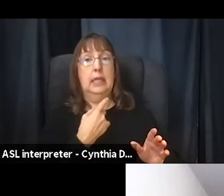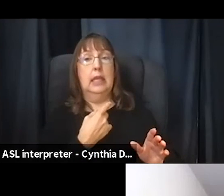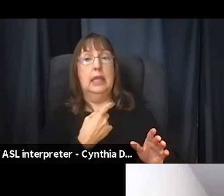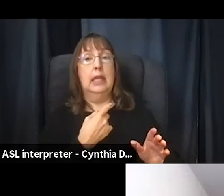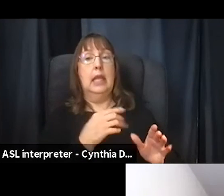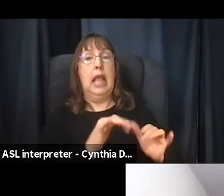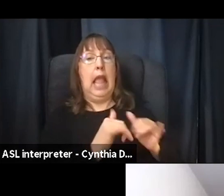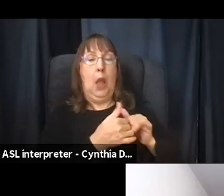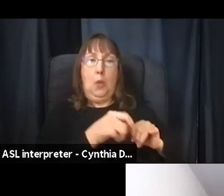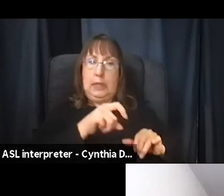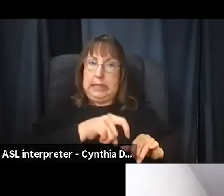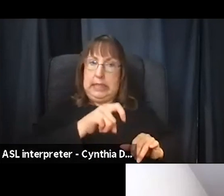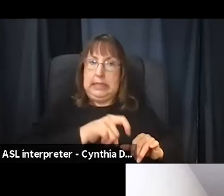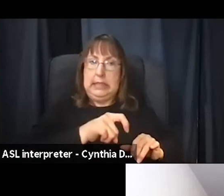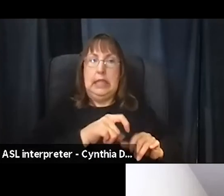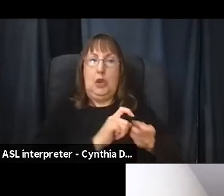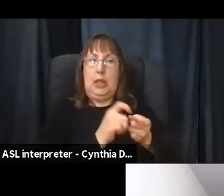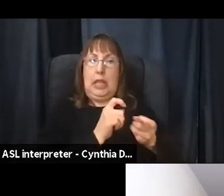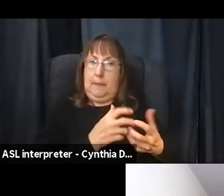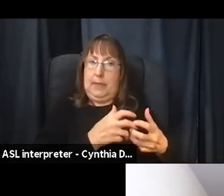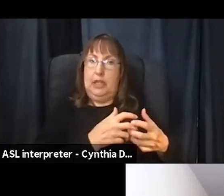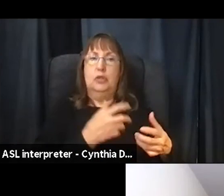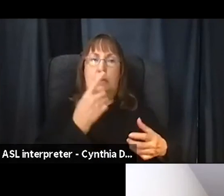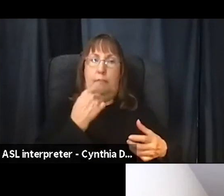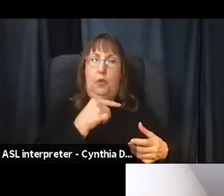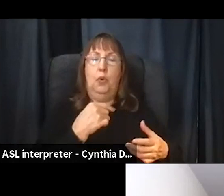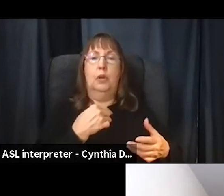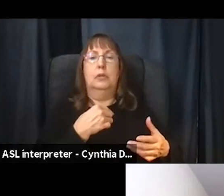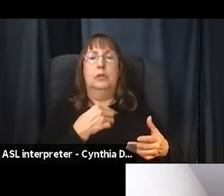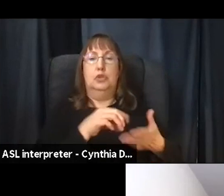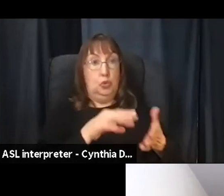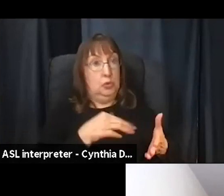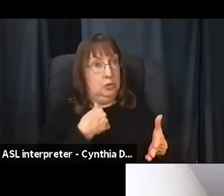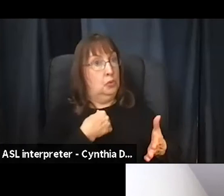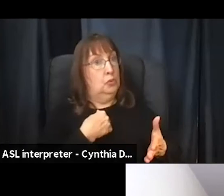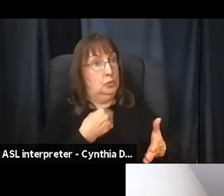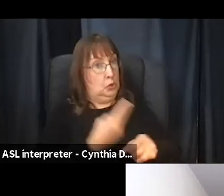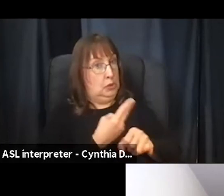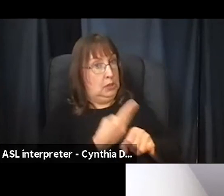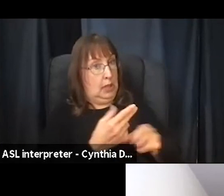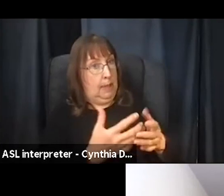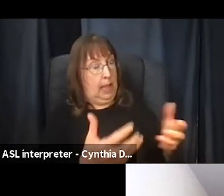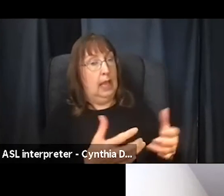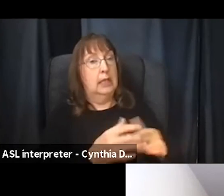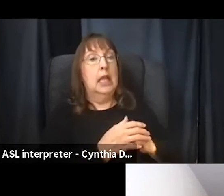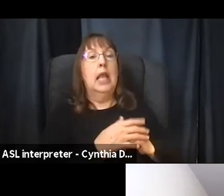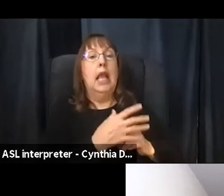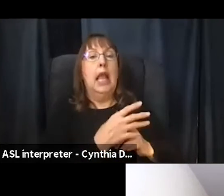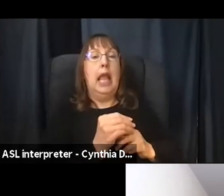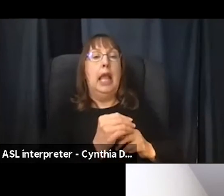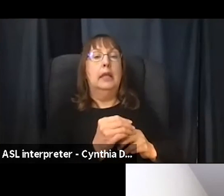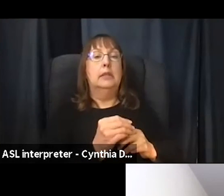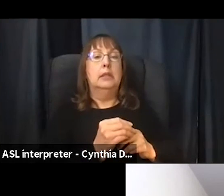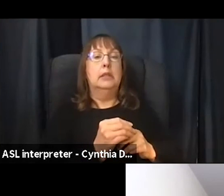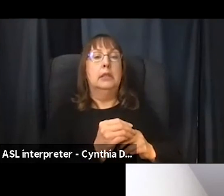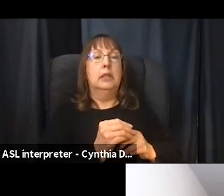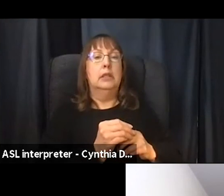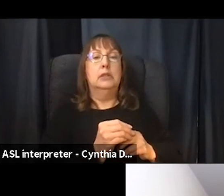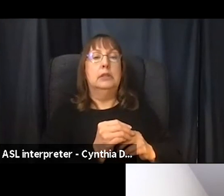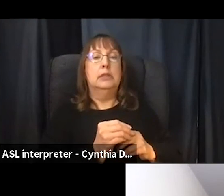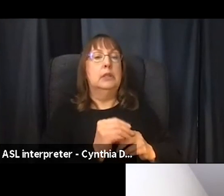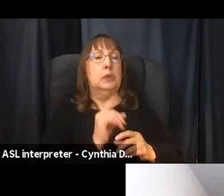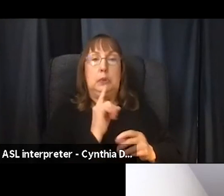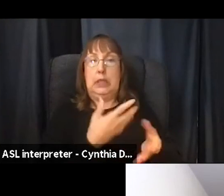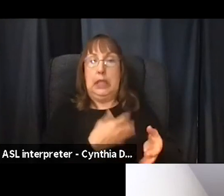how necessary accommodation is as a student who receives accommodation, and also just how important it